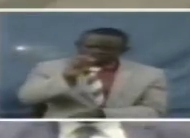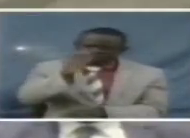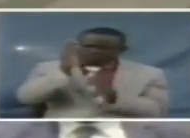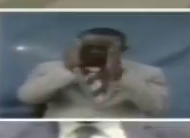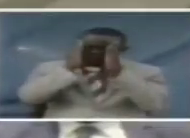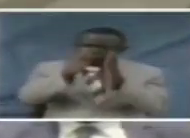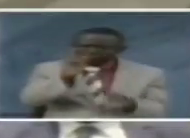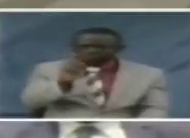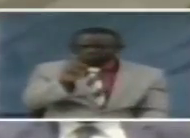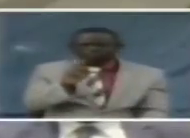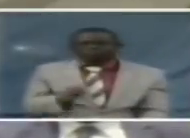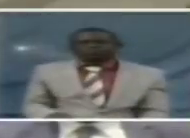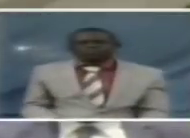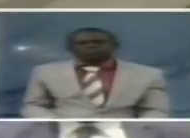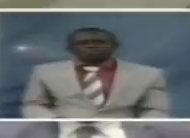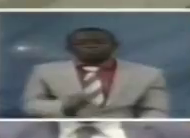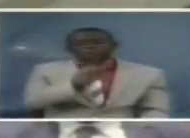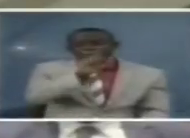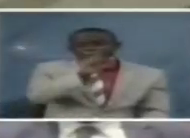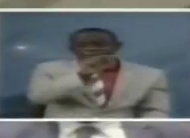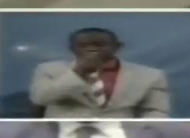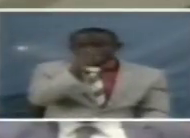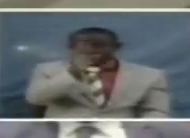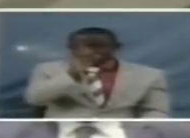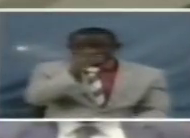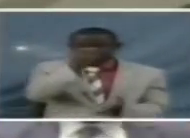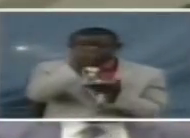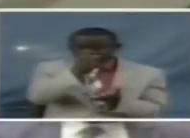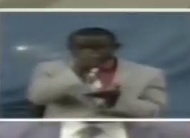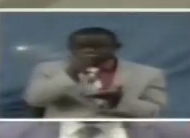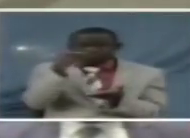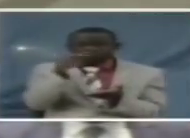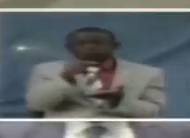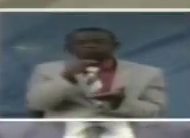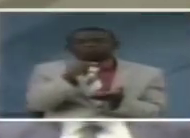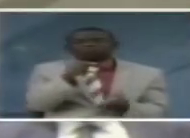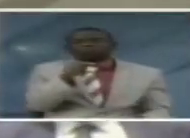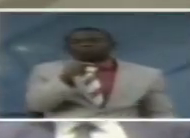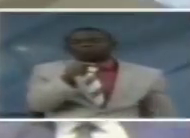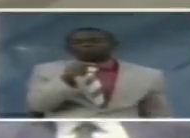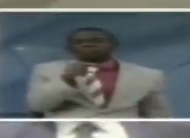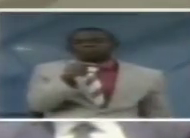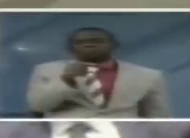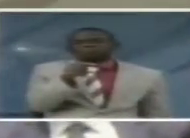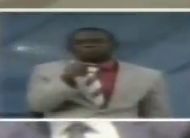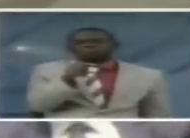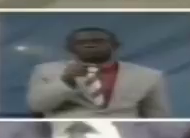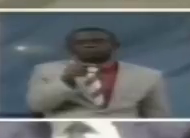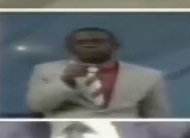set for ourselves, the Vision 2030. The 2018 budget, Mr.